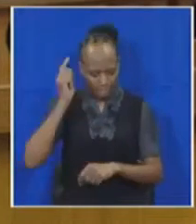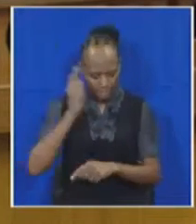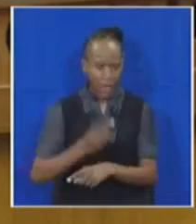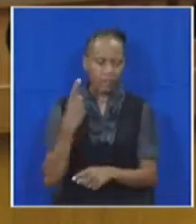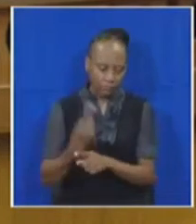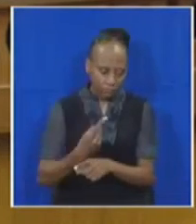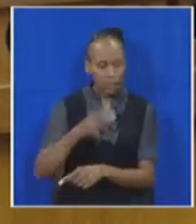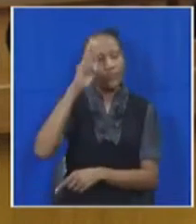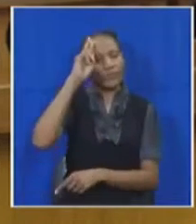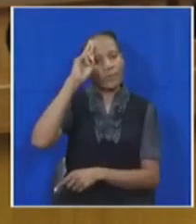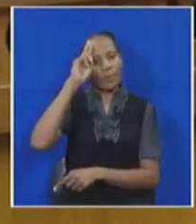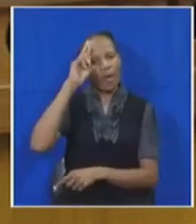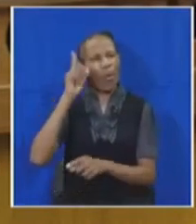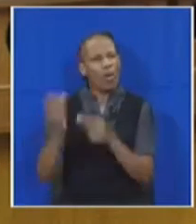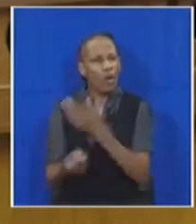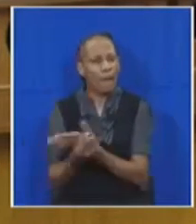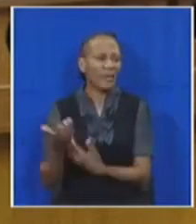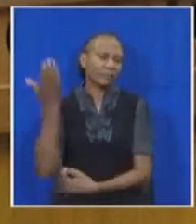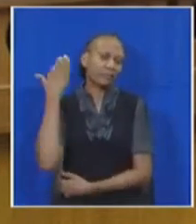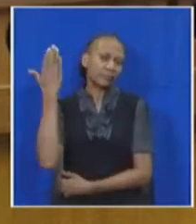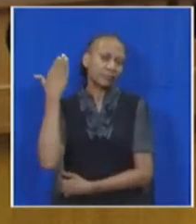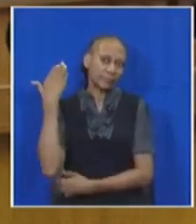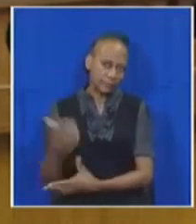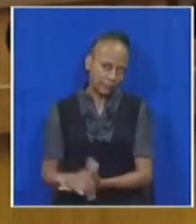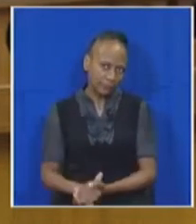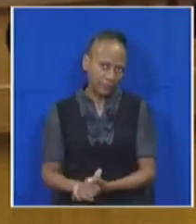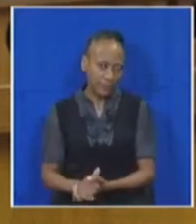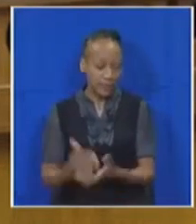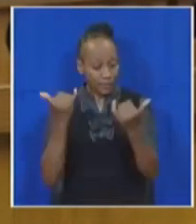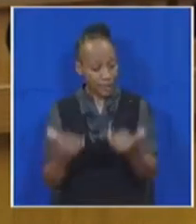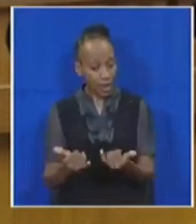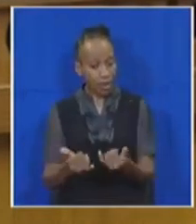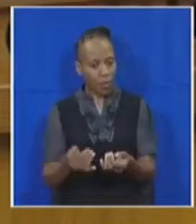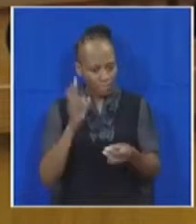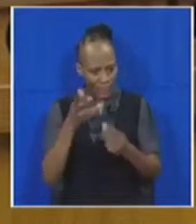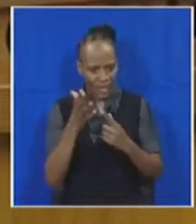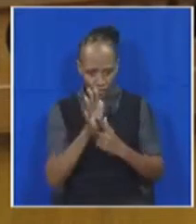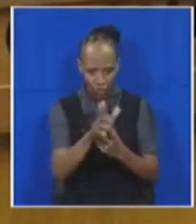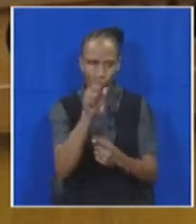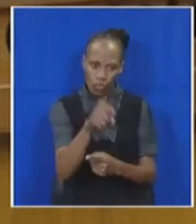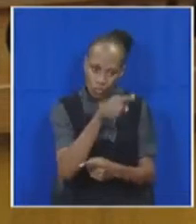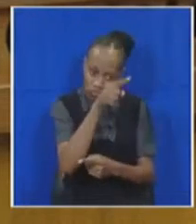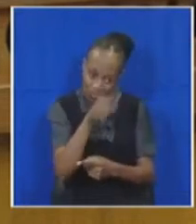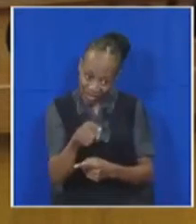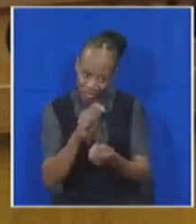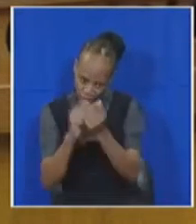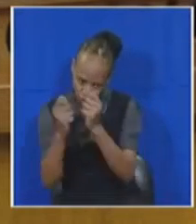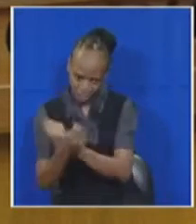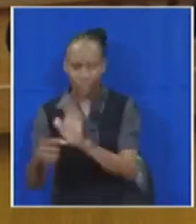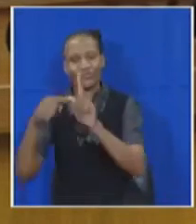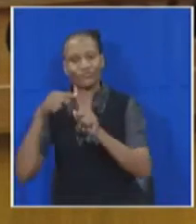past injustices, and we must put right the wrongs of the past.